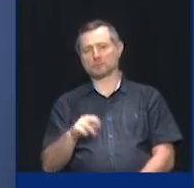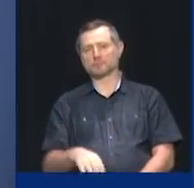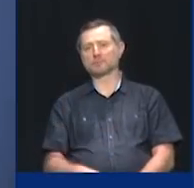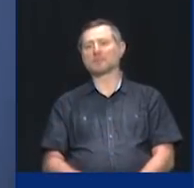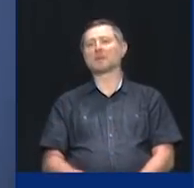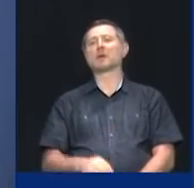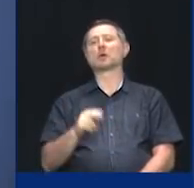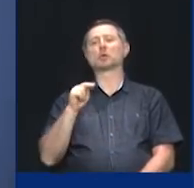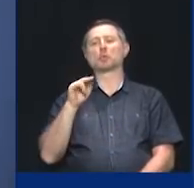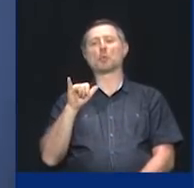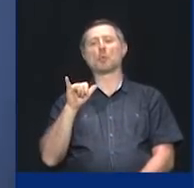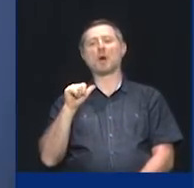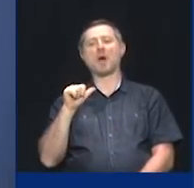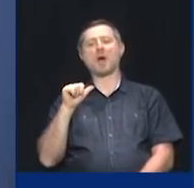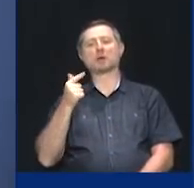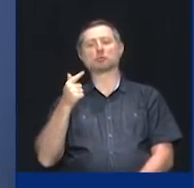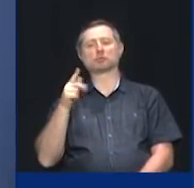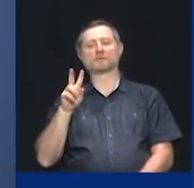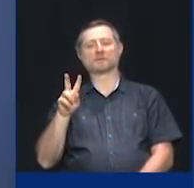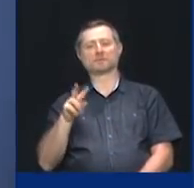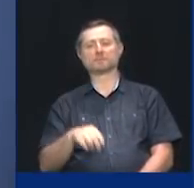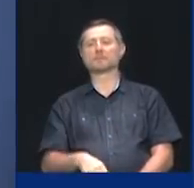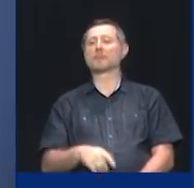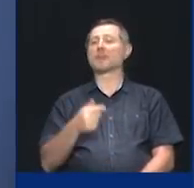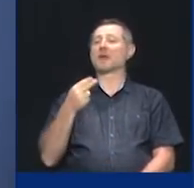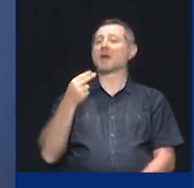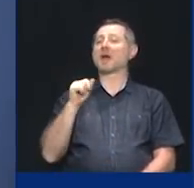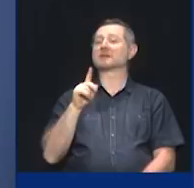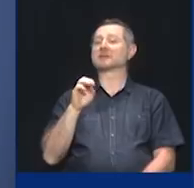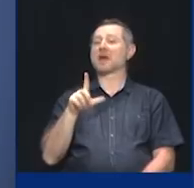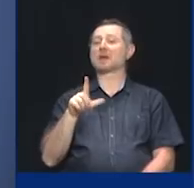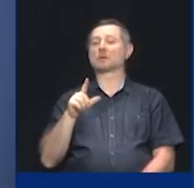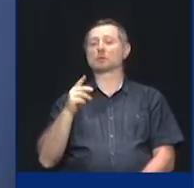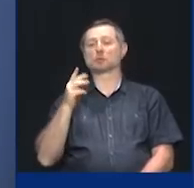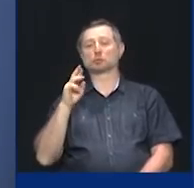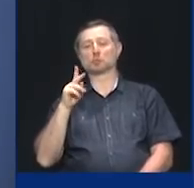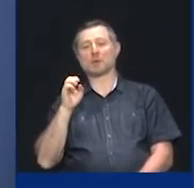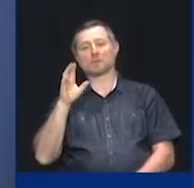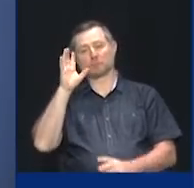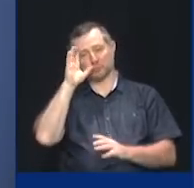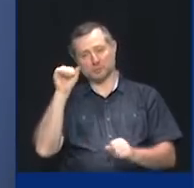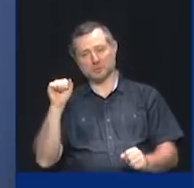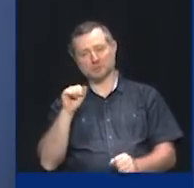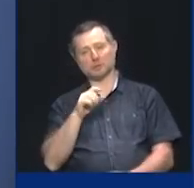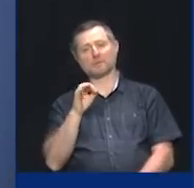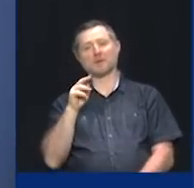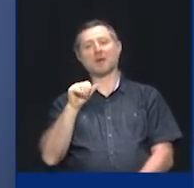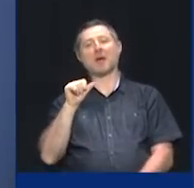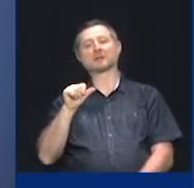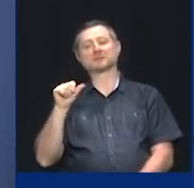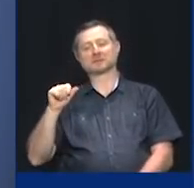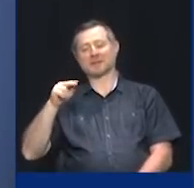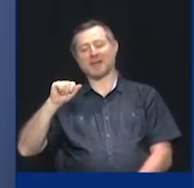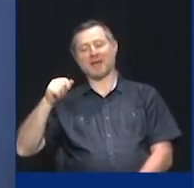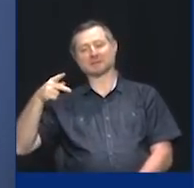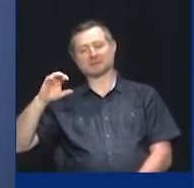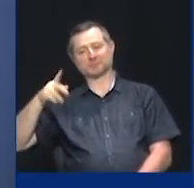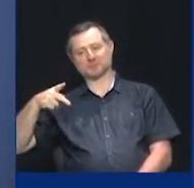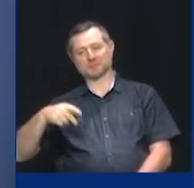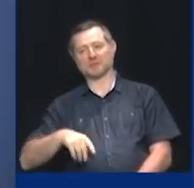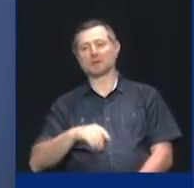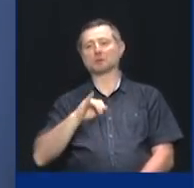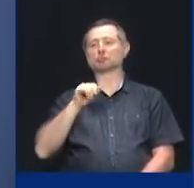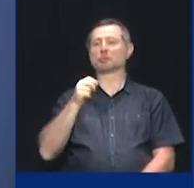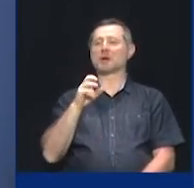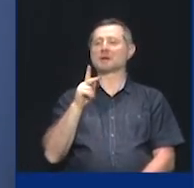NYAGV. We have Hazel Dukes, President of the New York State NAACP. We have Jackie Rowe Adams,